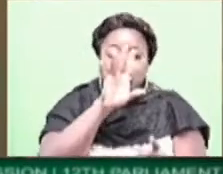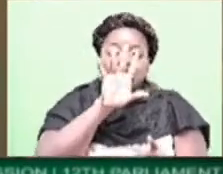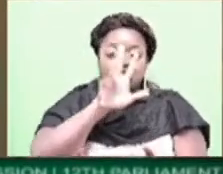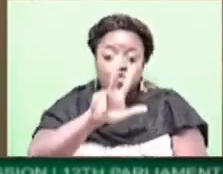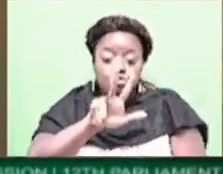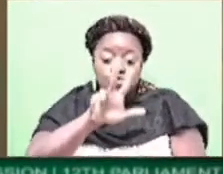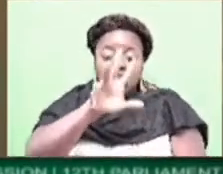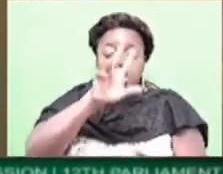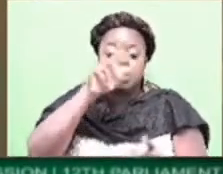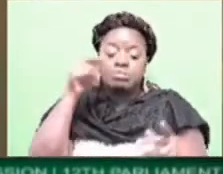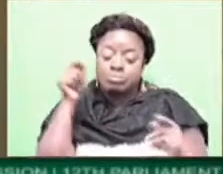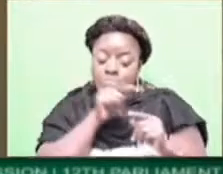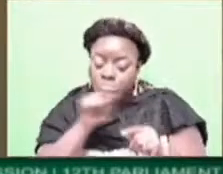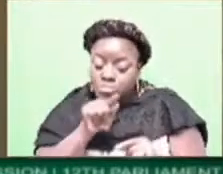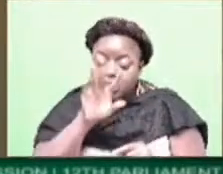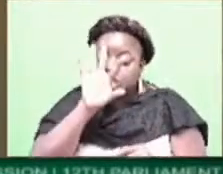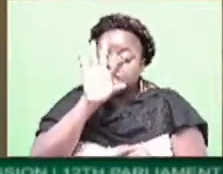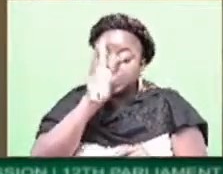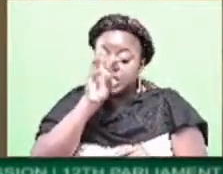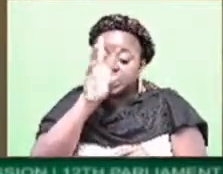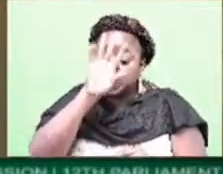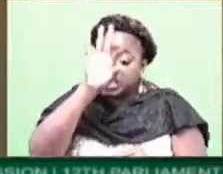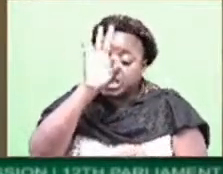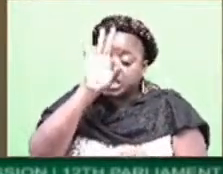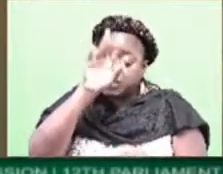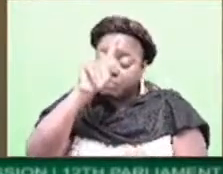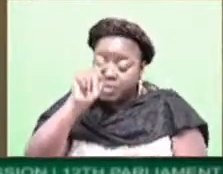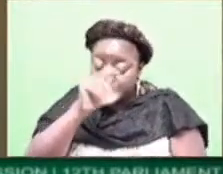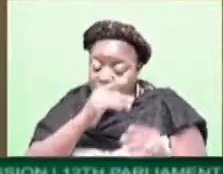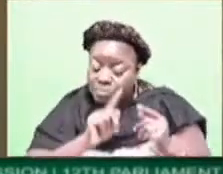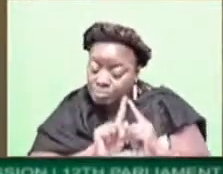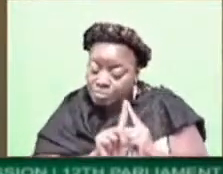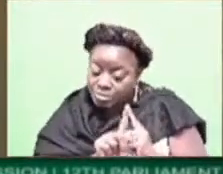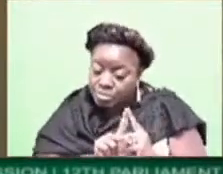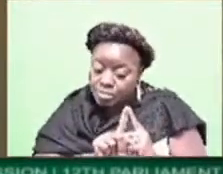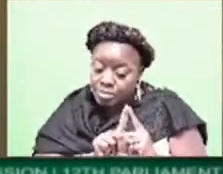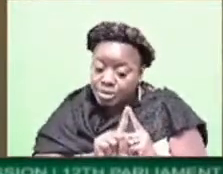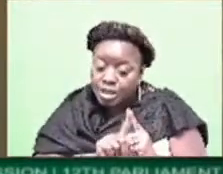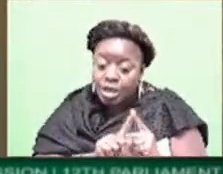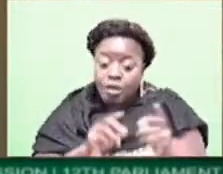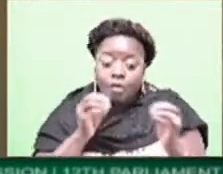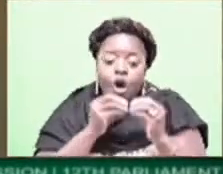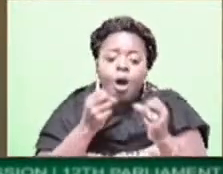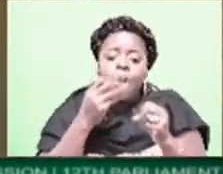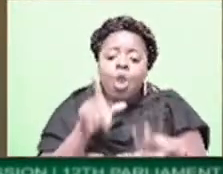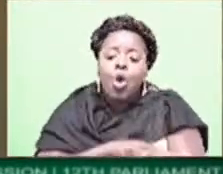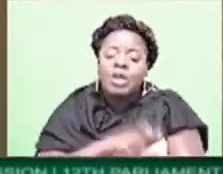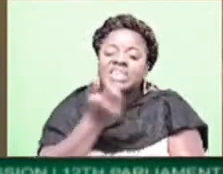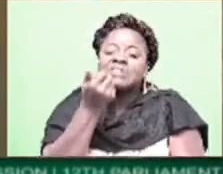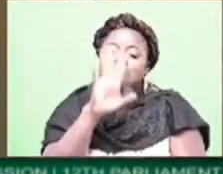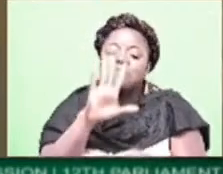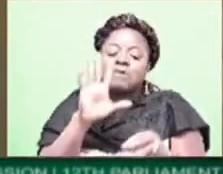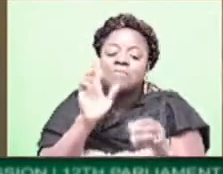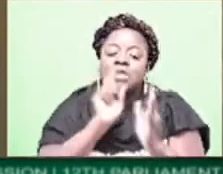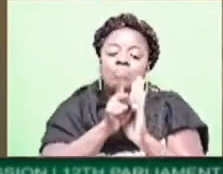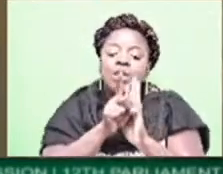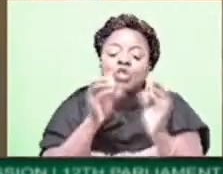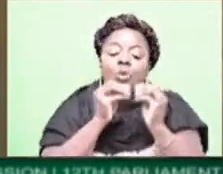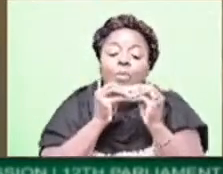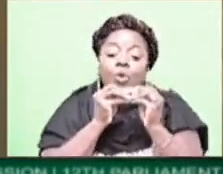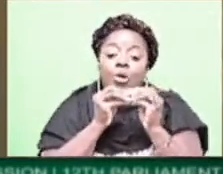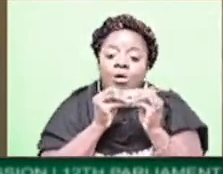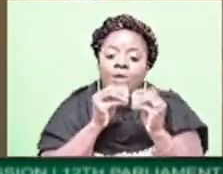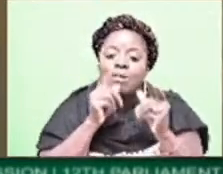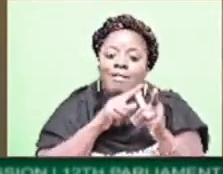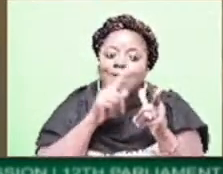If you do that, your chances of contracting the coronavirus are